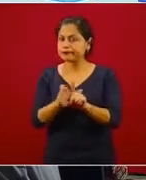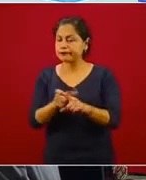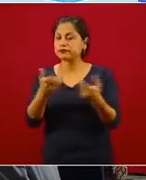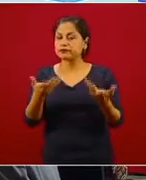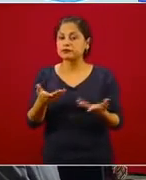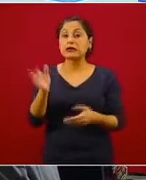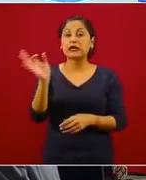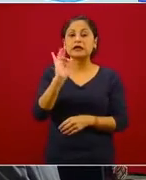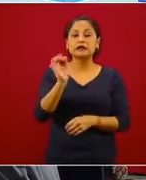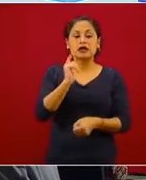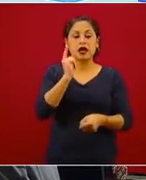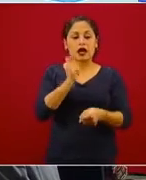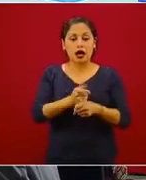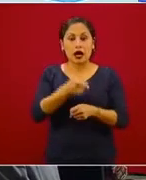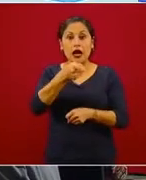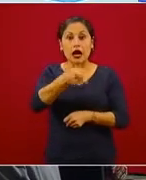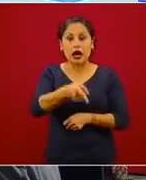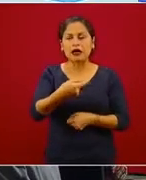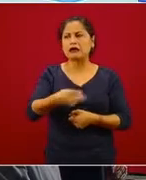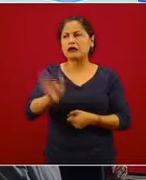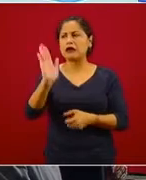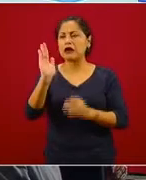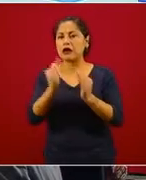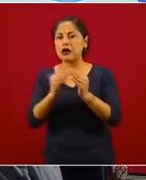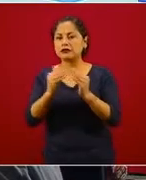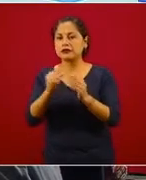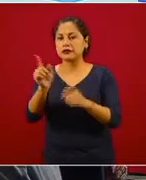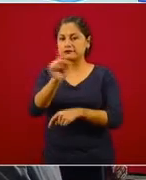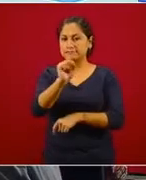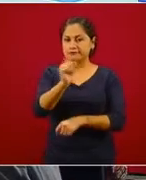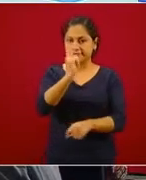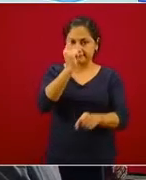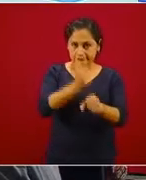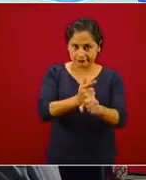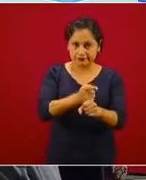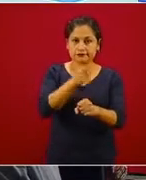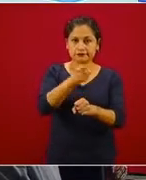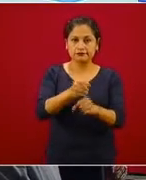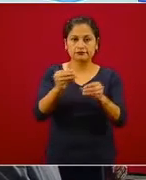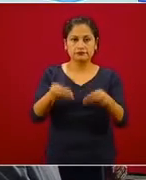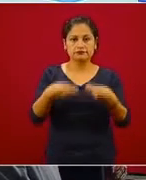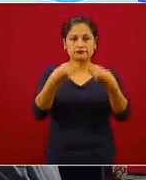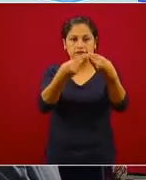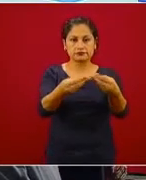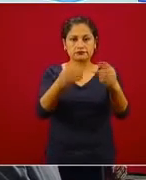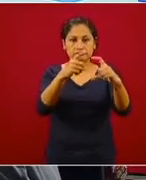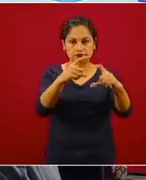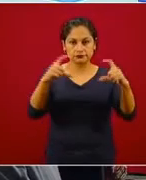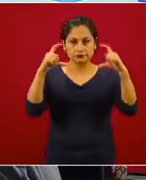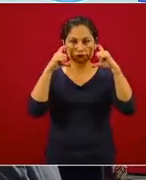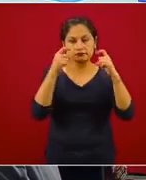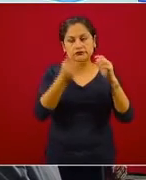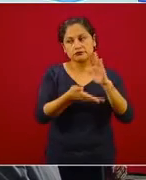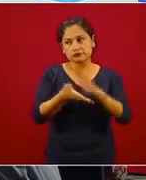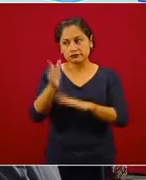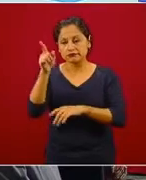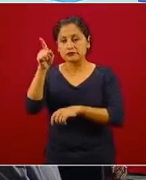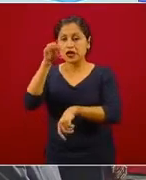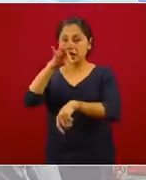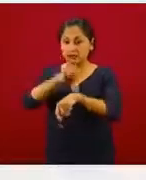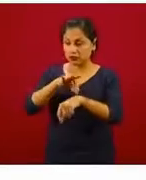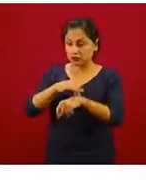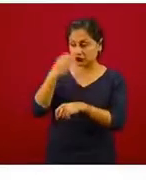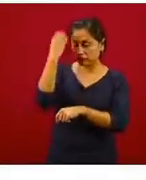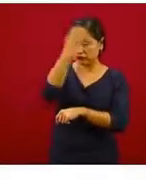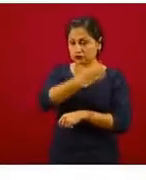filters maybe or some policy for those detected cases. It's not only about sending back home that